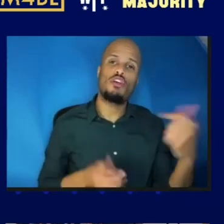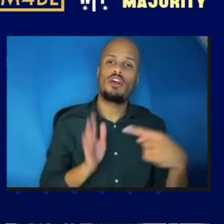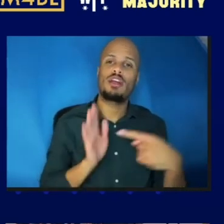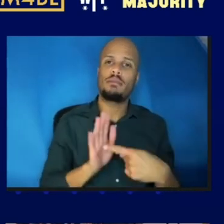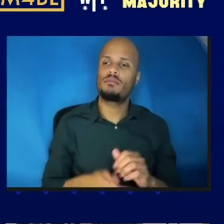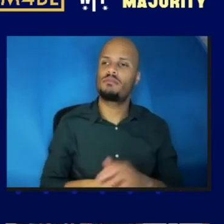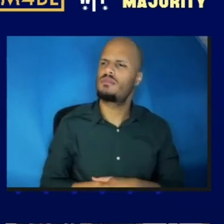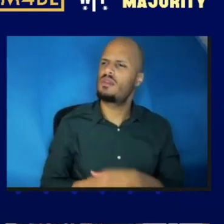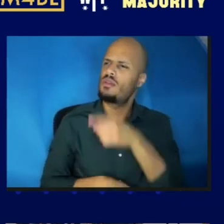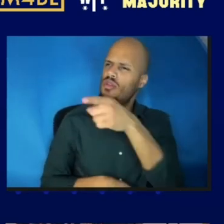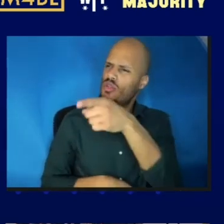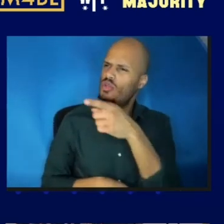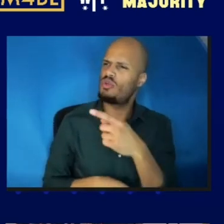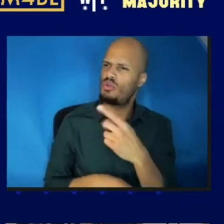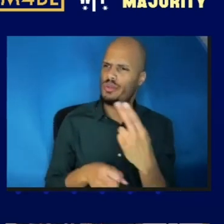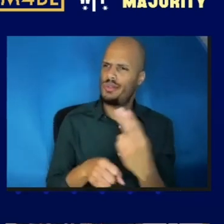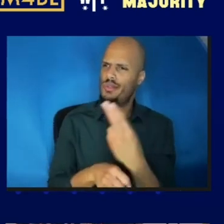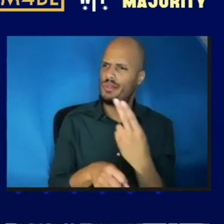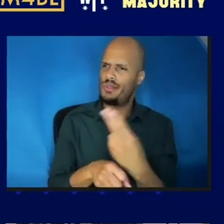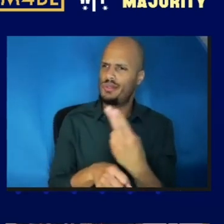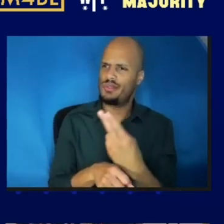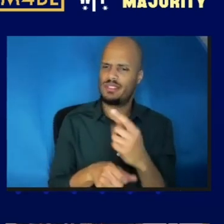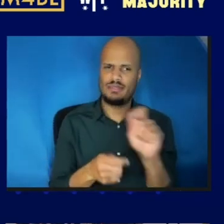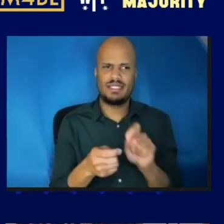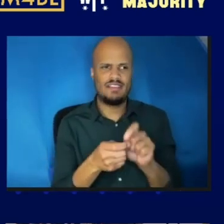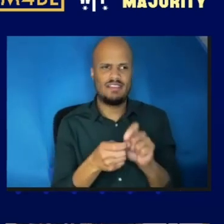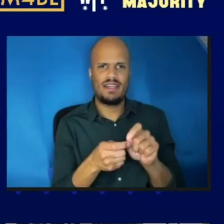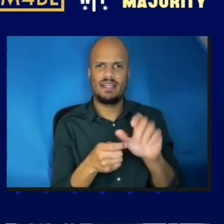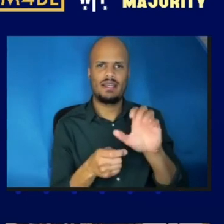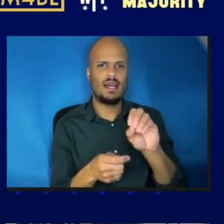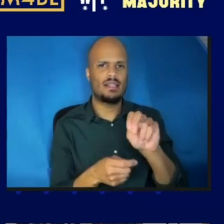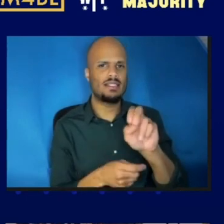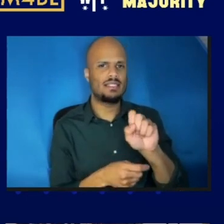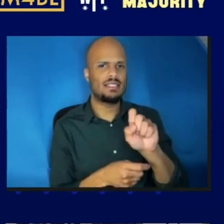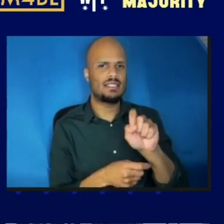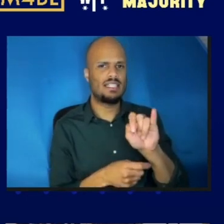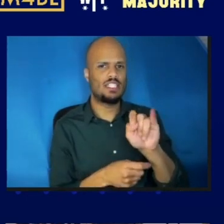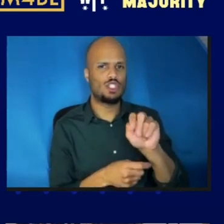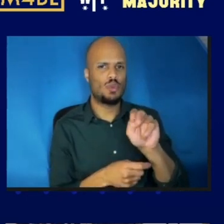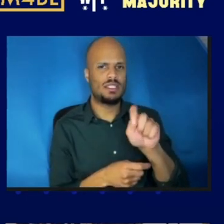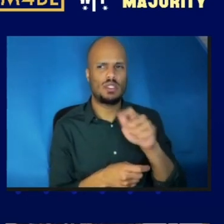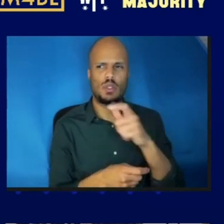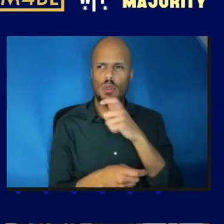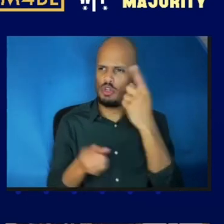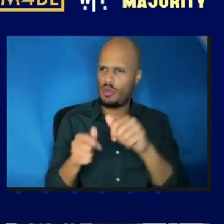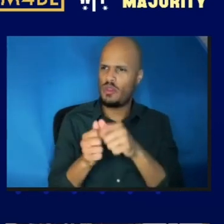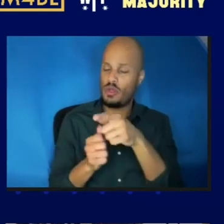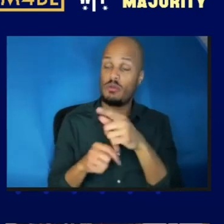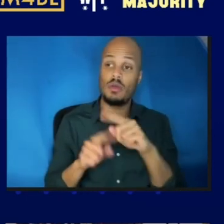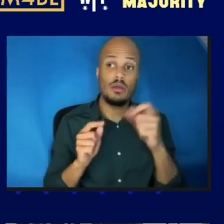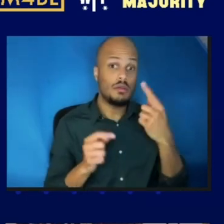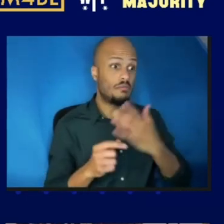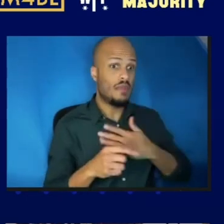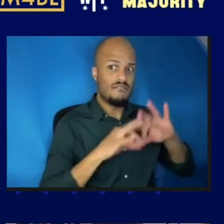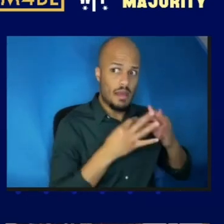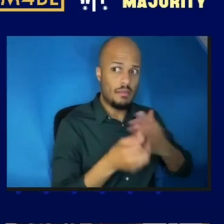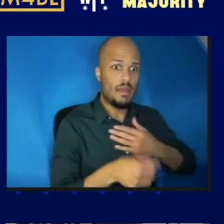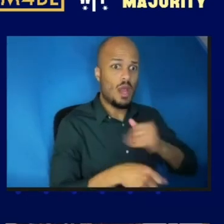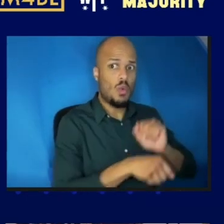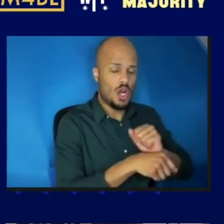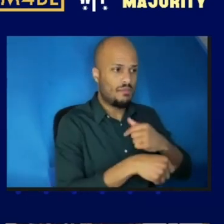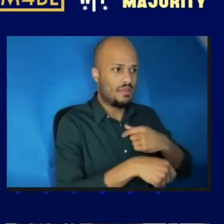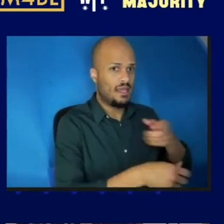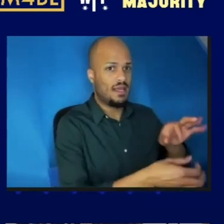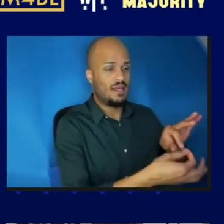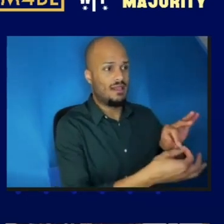keep citing certain constituents who agree with you, but I took time away from my family and my work to meet with you. Do